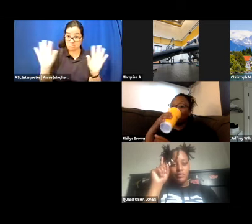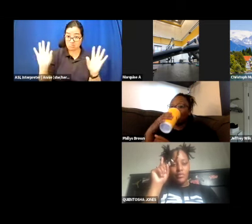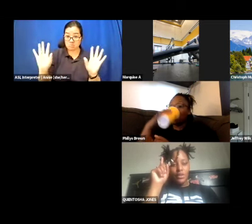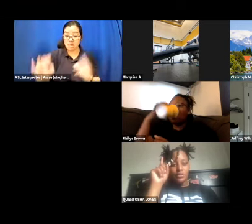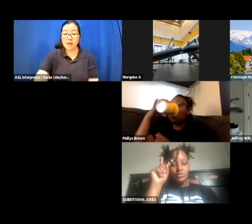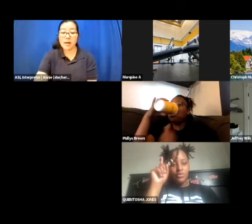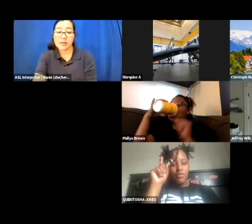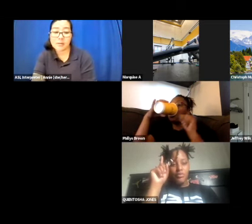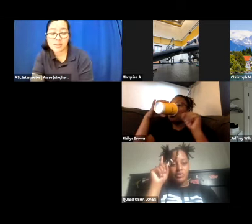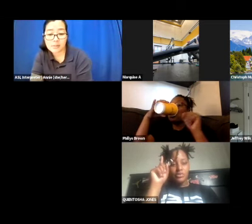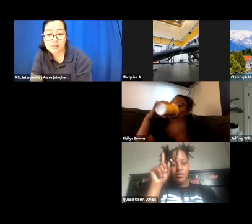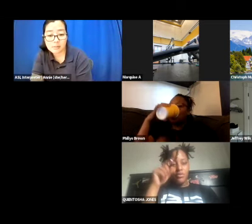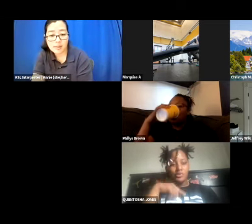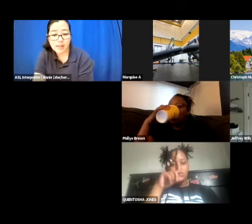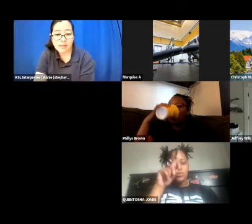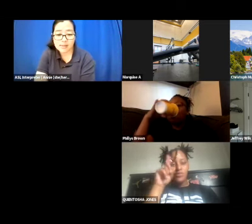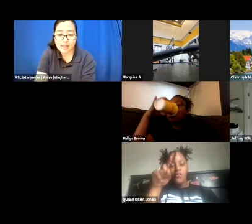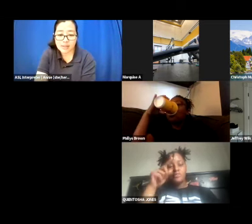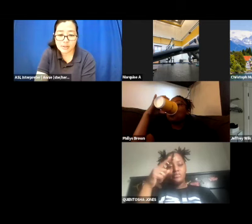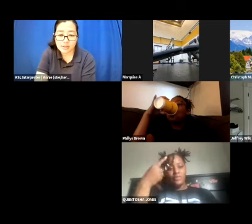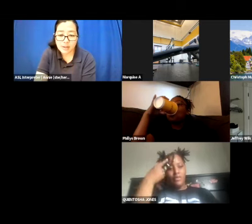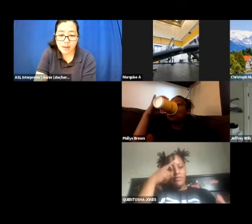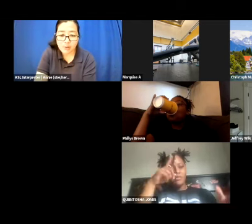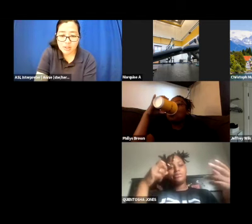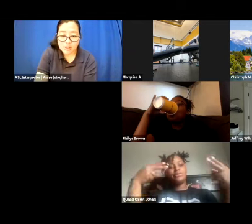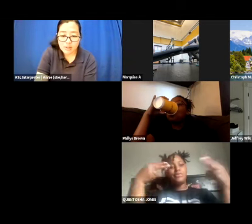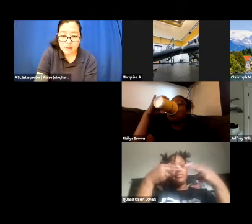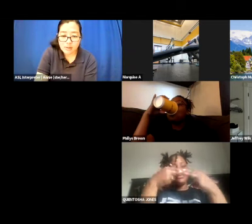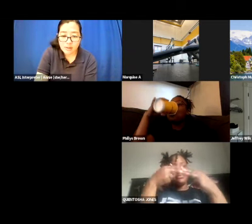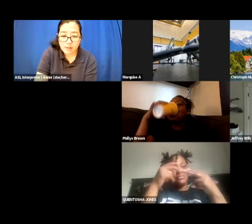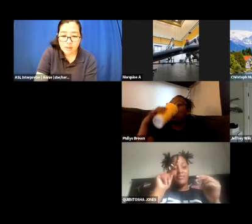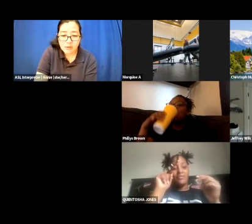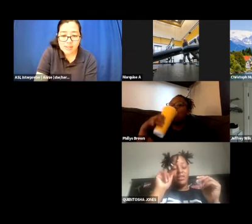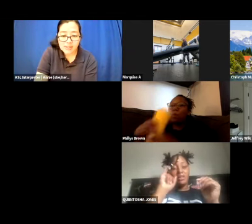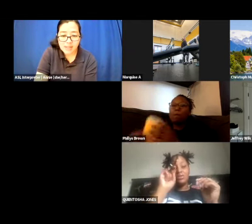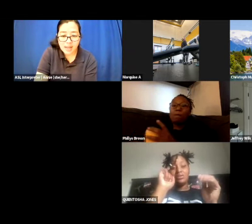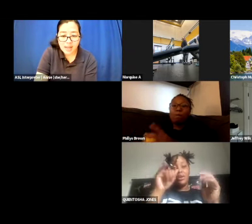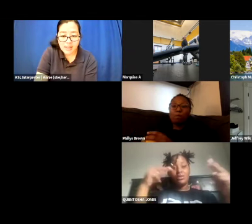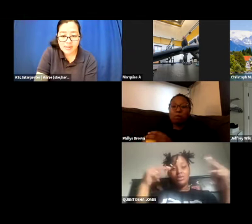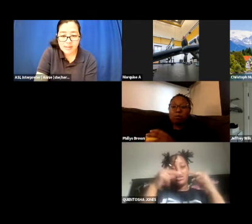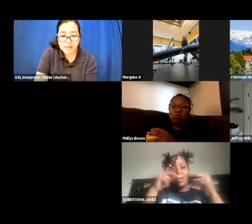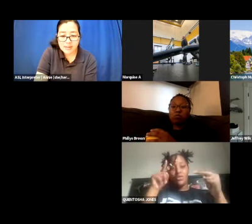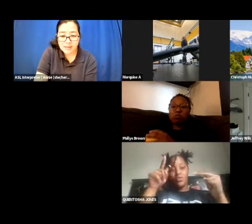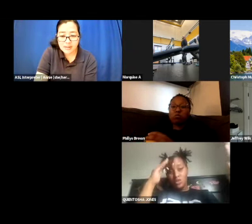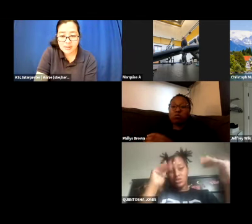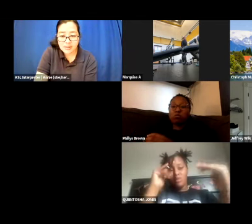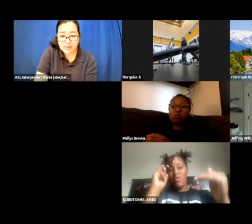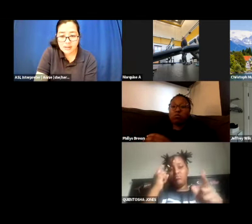Okay. Any questions? Yes, I do. I have a question. Yeah. For the